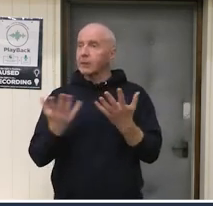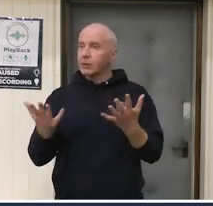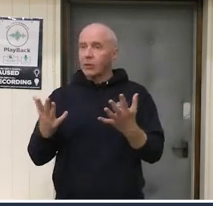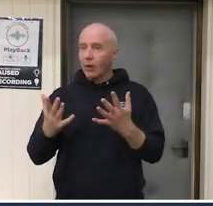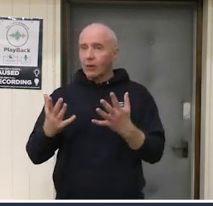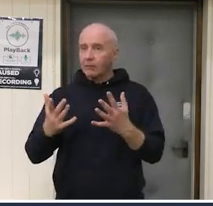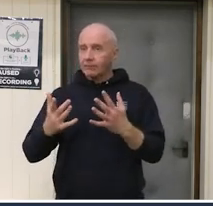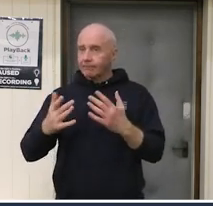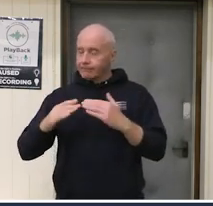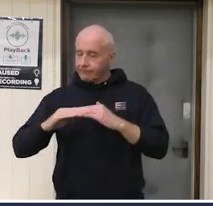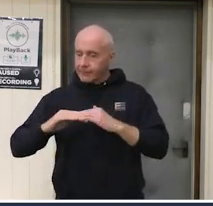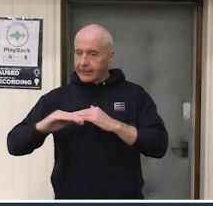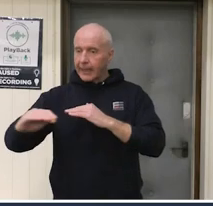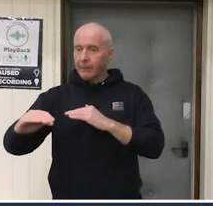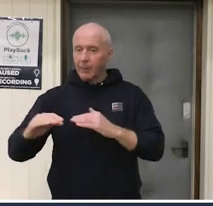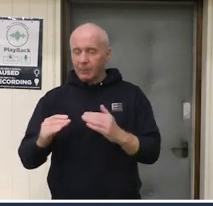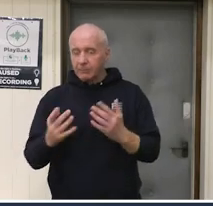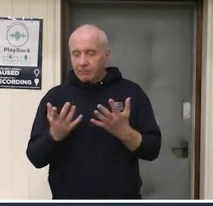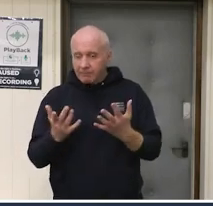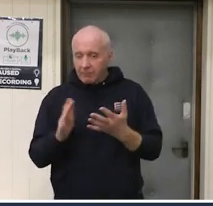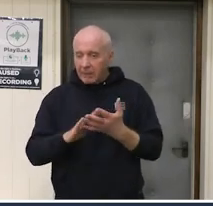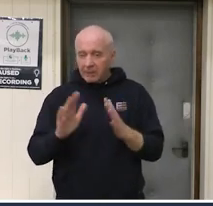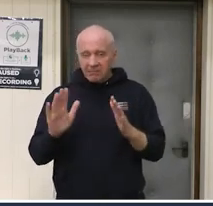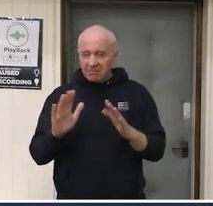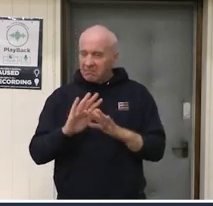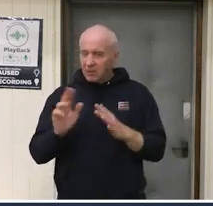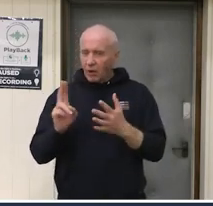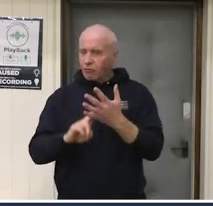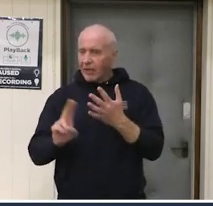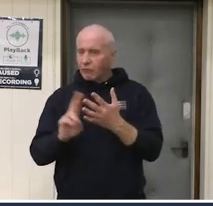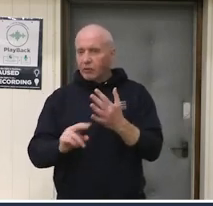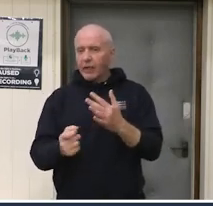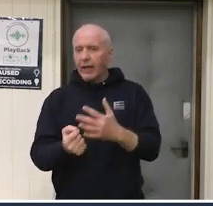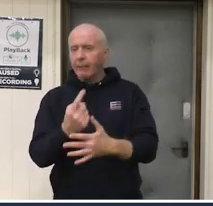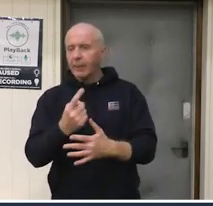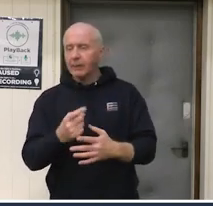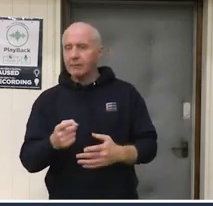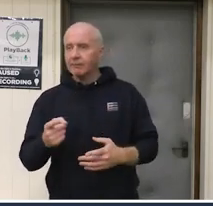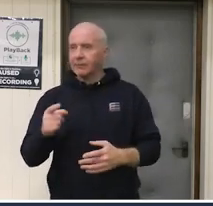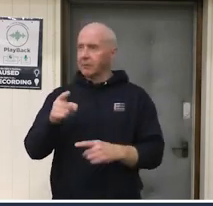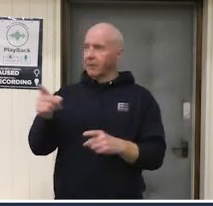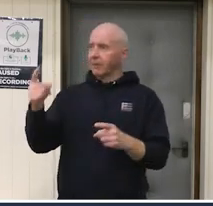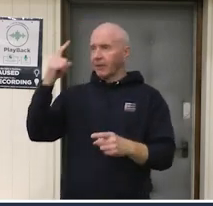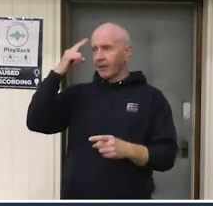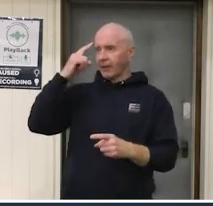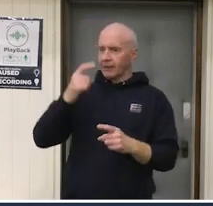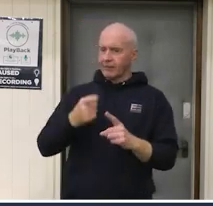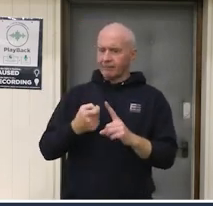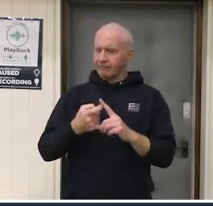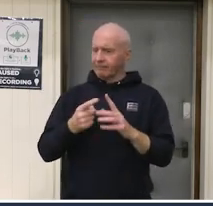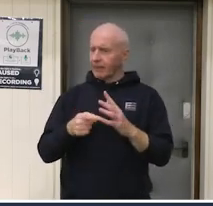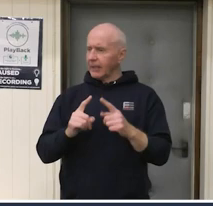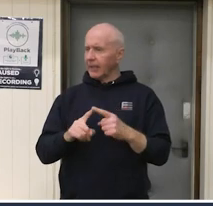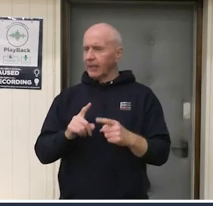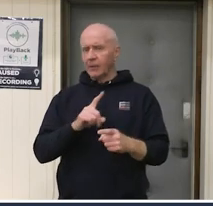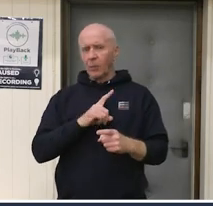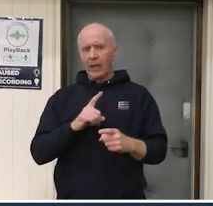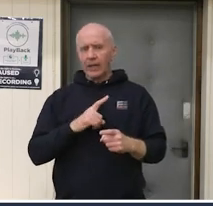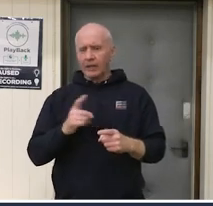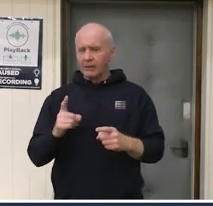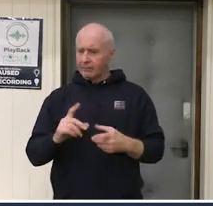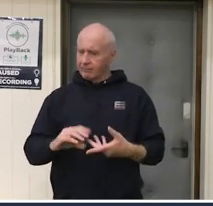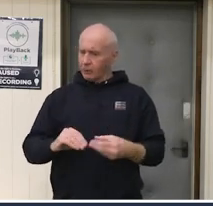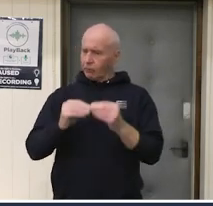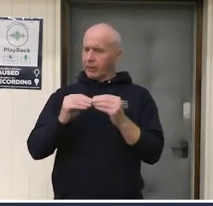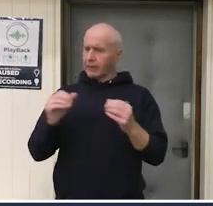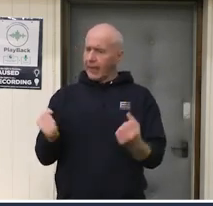naturally occurring. So you might think, well, Kate, you guys are very silly to base an energy source on something that's not naturally occurring.